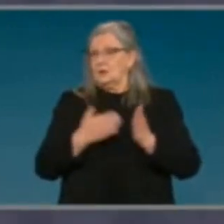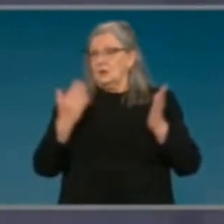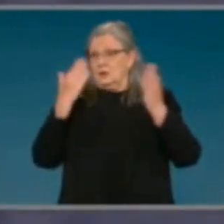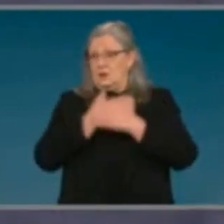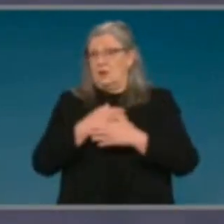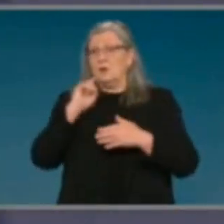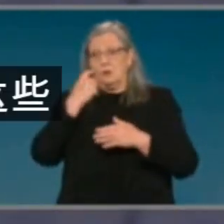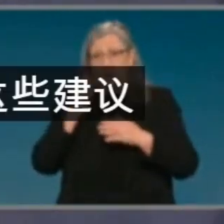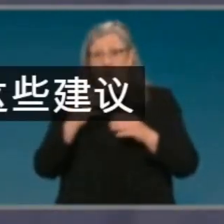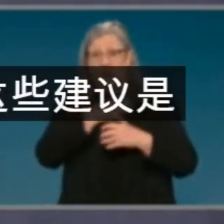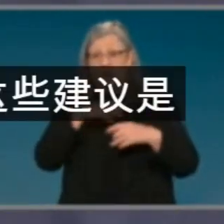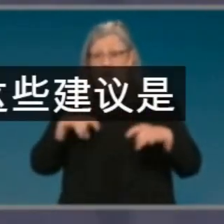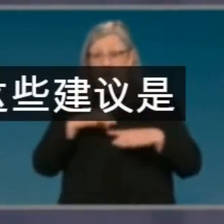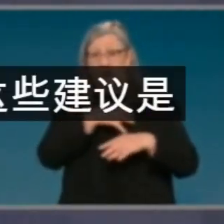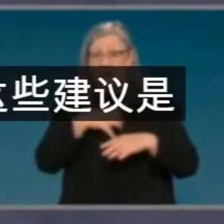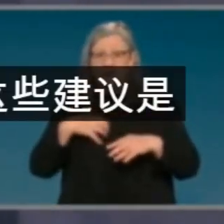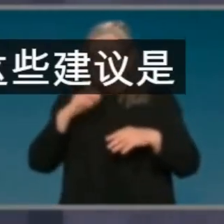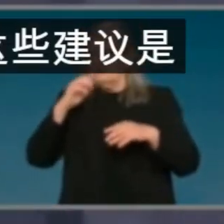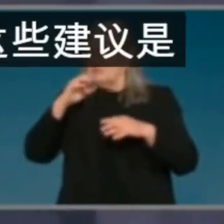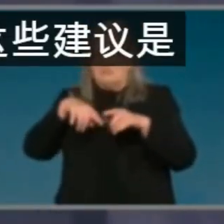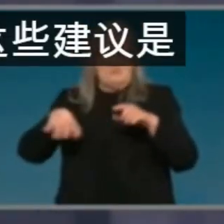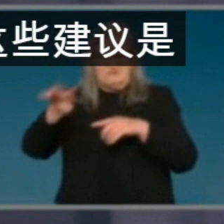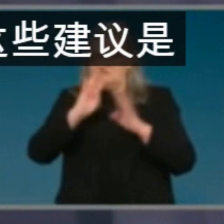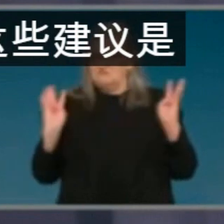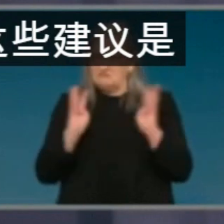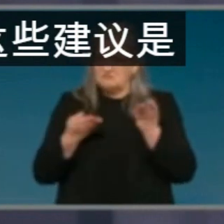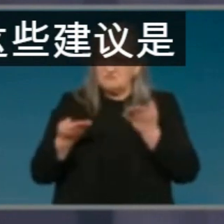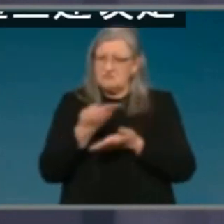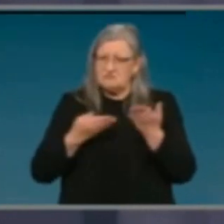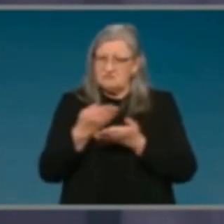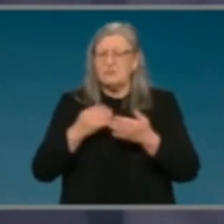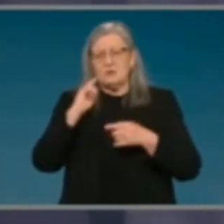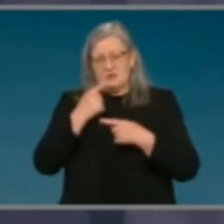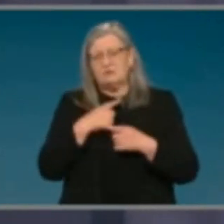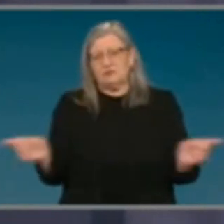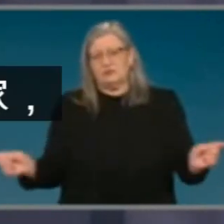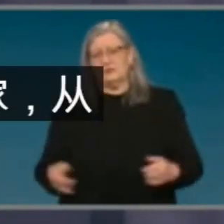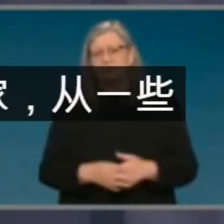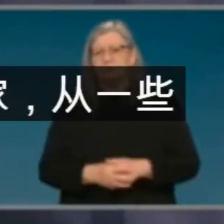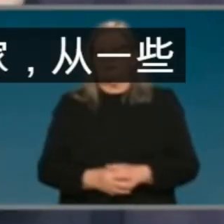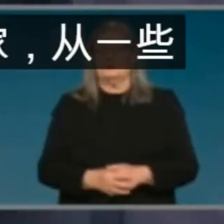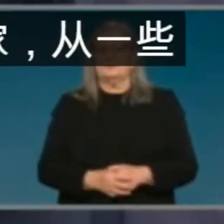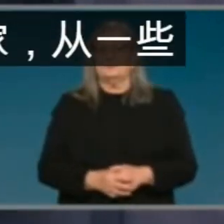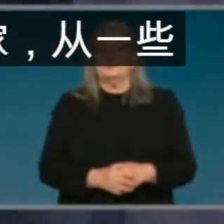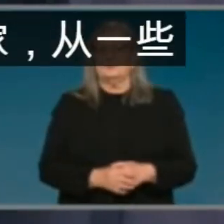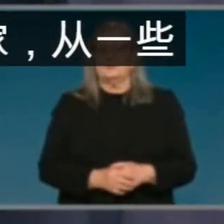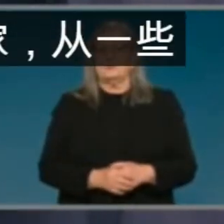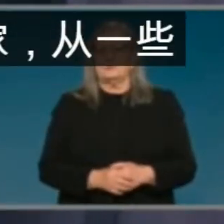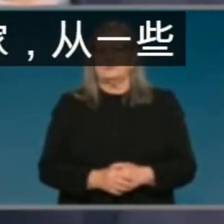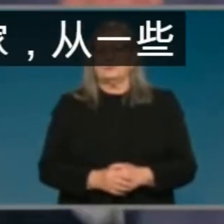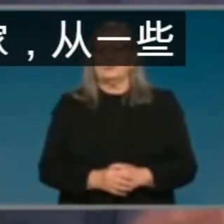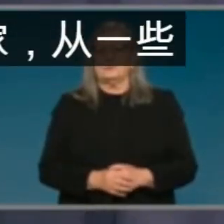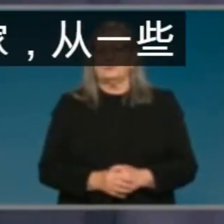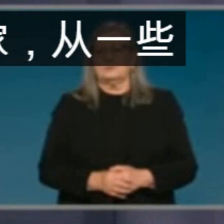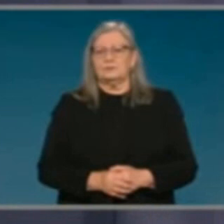advice to Australians, and that advice is we're as well prepared as any nation in the world. We know that from some of the highest vaccination